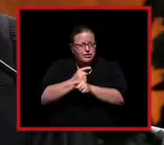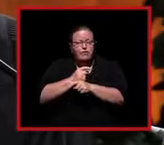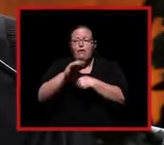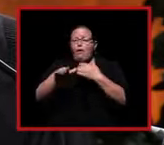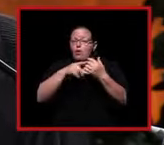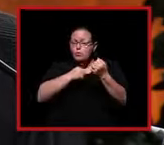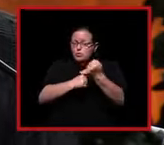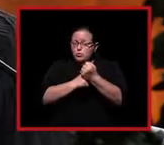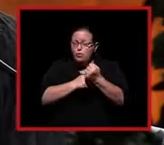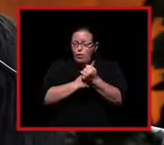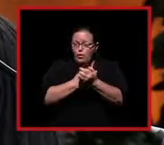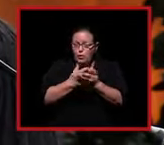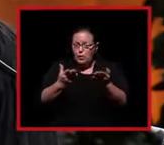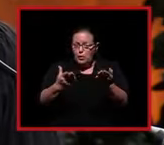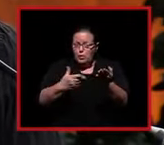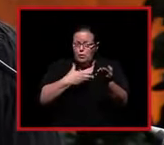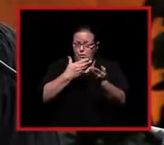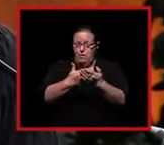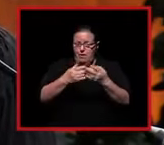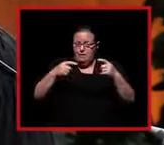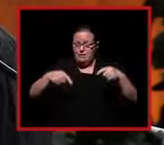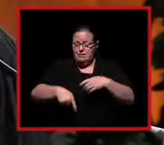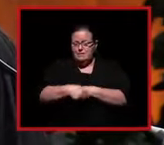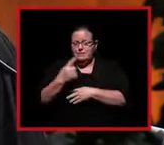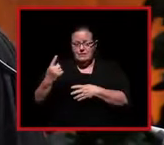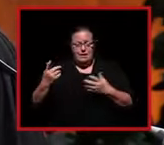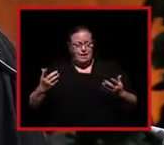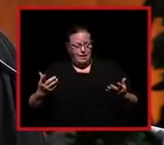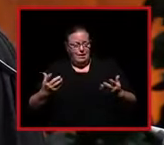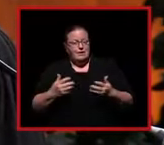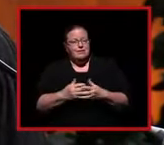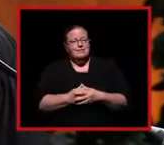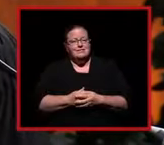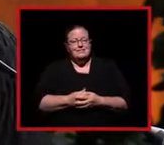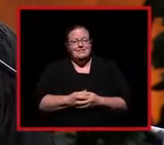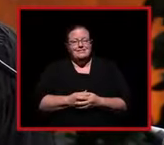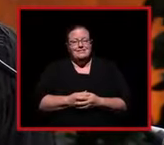who supported you in getting to this wonderful occasion.